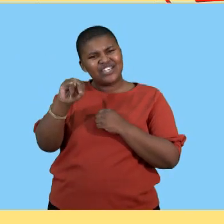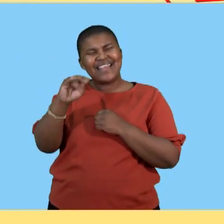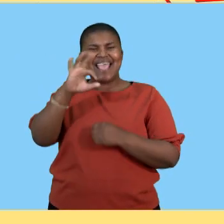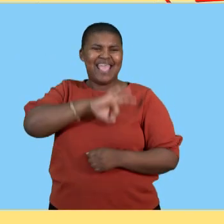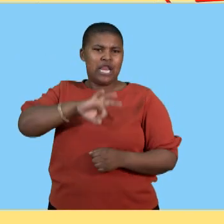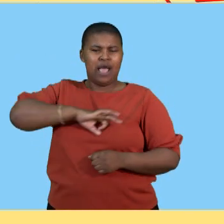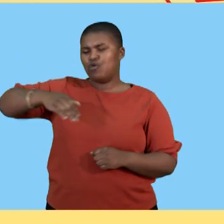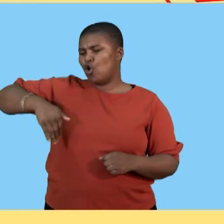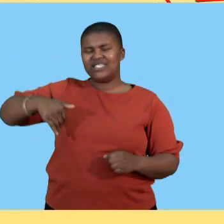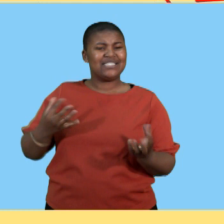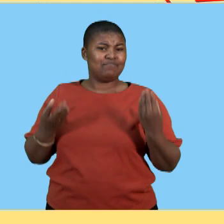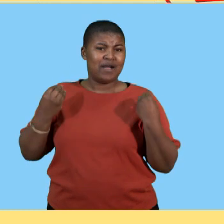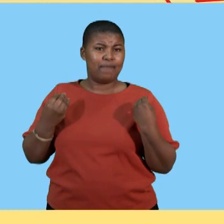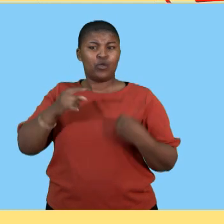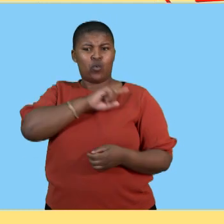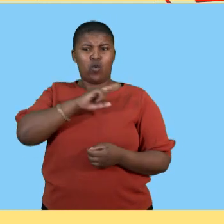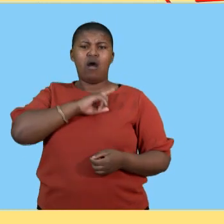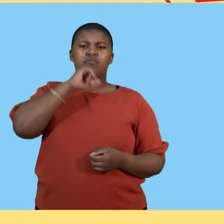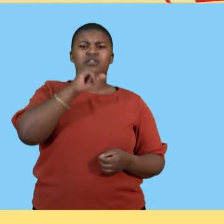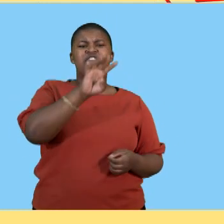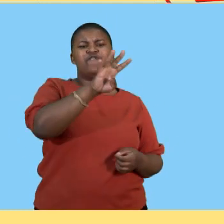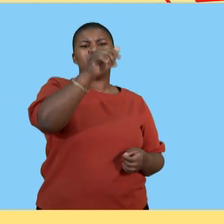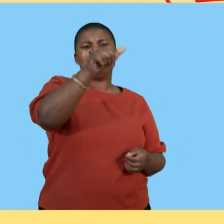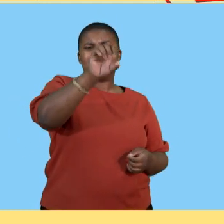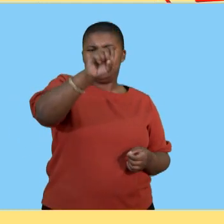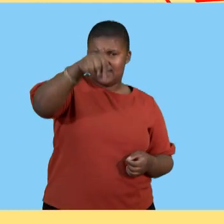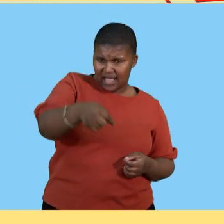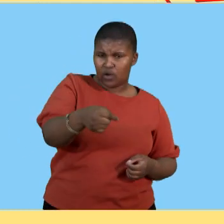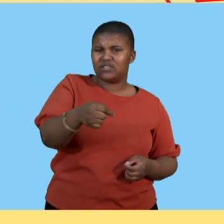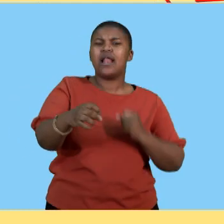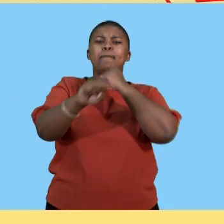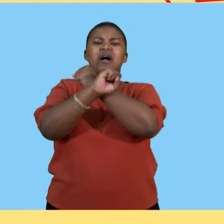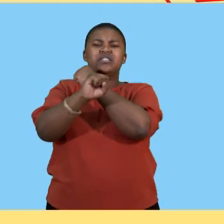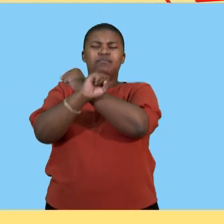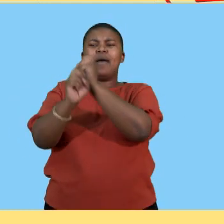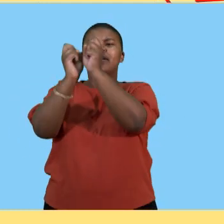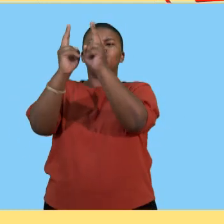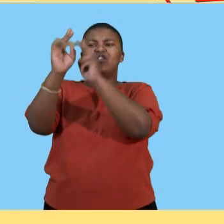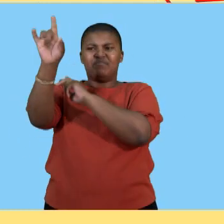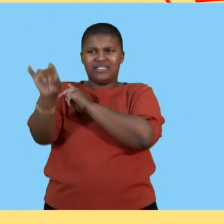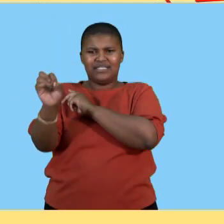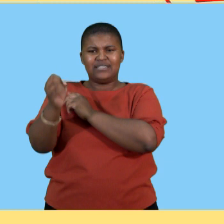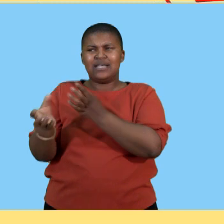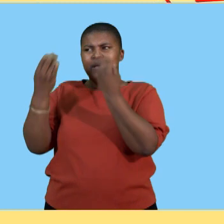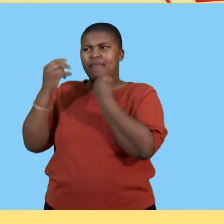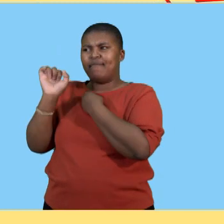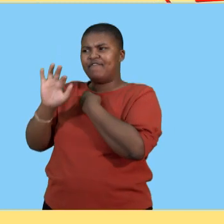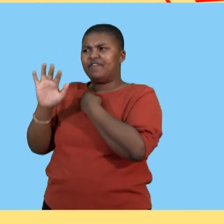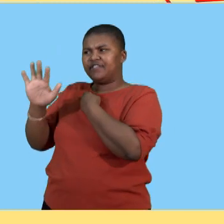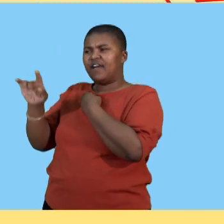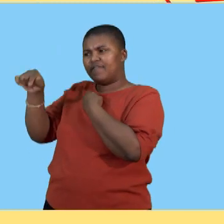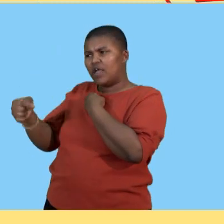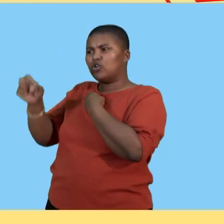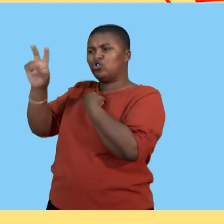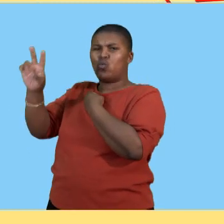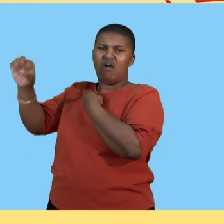received. Because when we say 460,000, which is our total sales, multiplied by the 12% which we're given, it